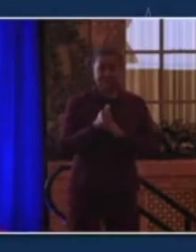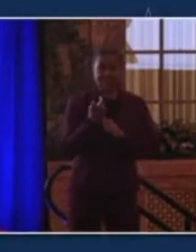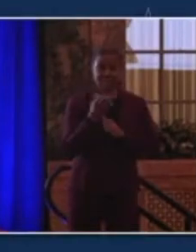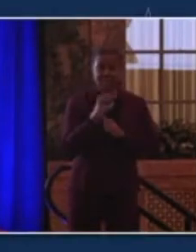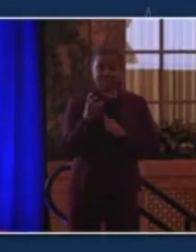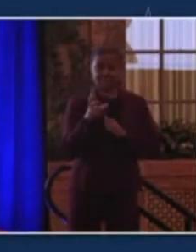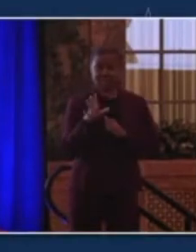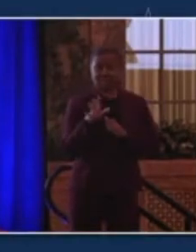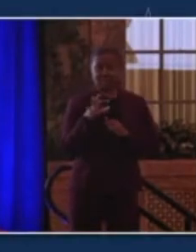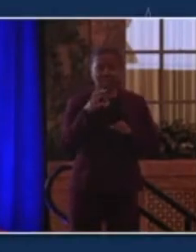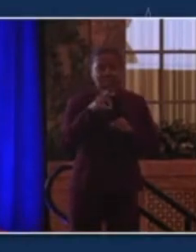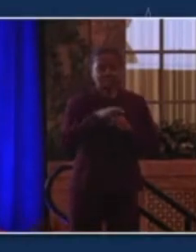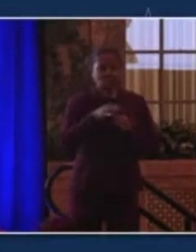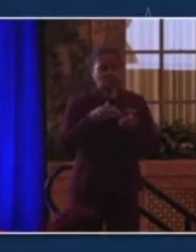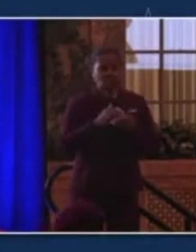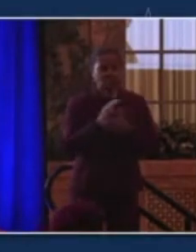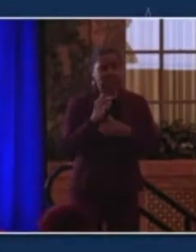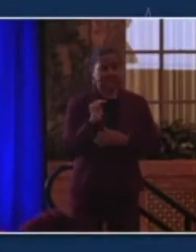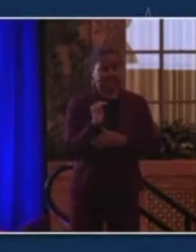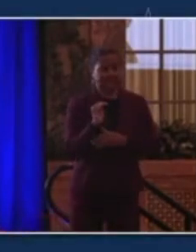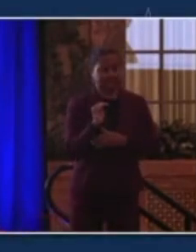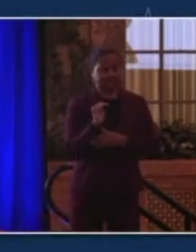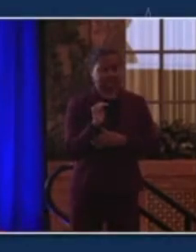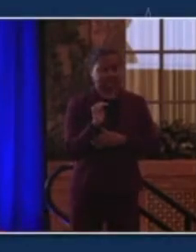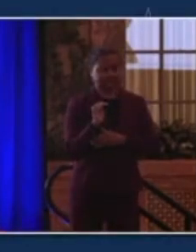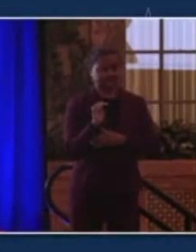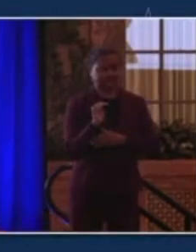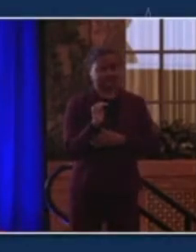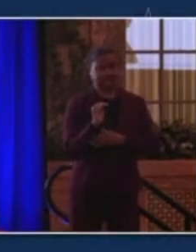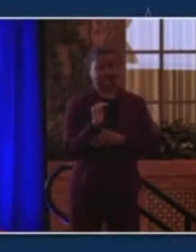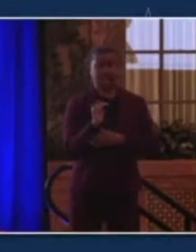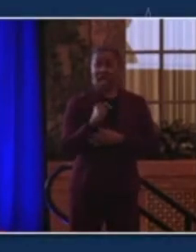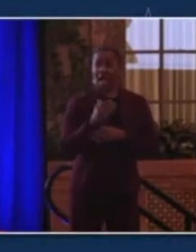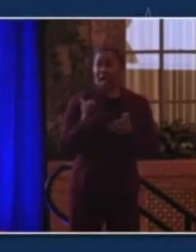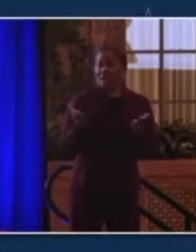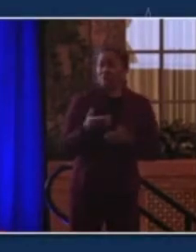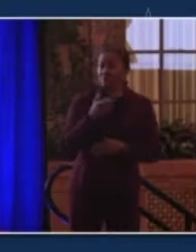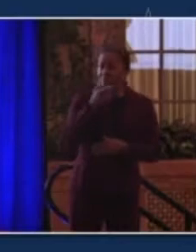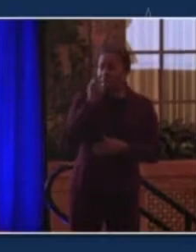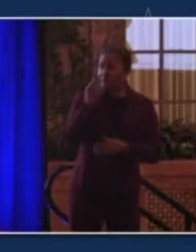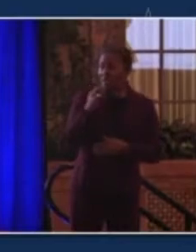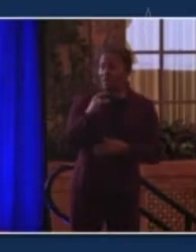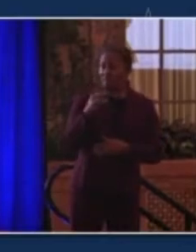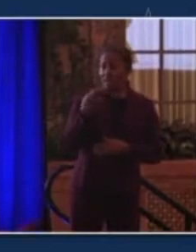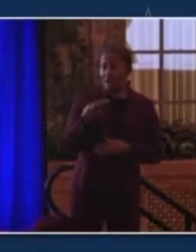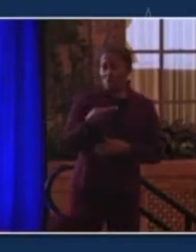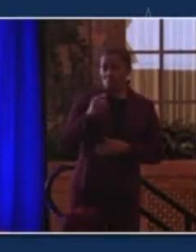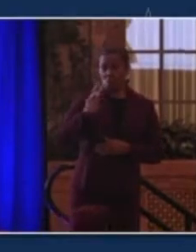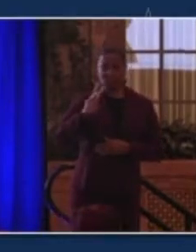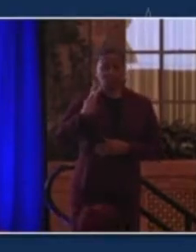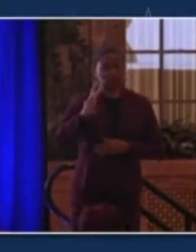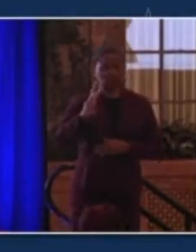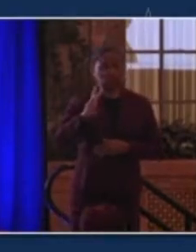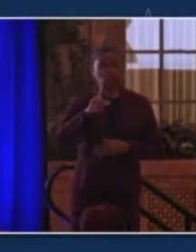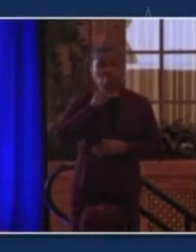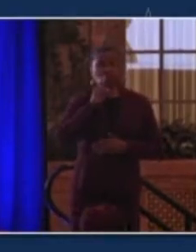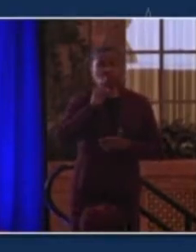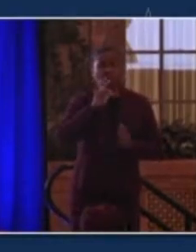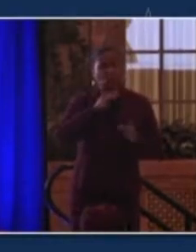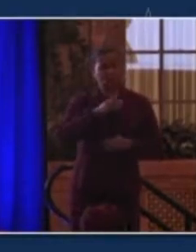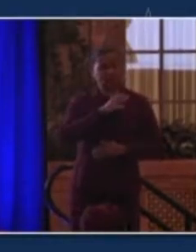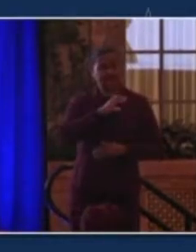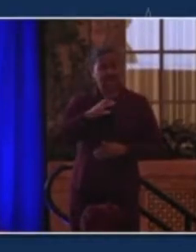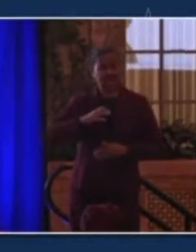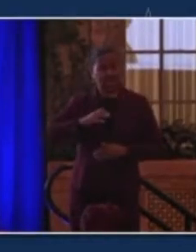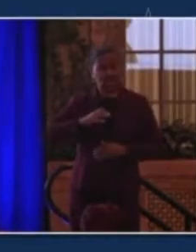Rights Act. And I stand on the shoulders of Harold Washington, who went to Congress